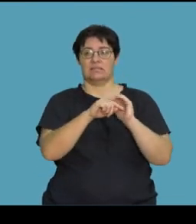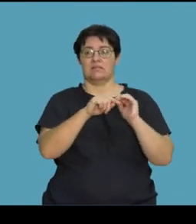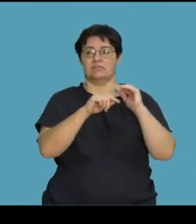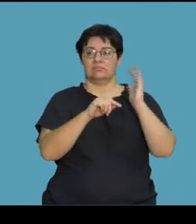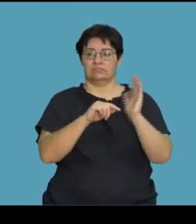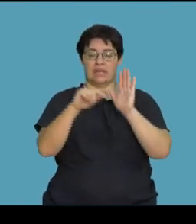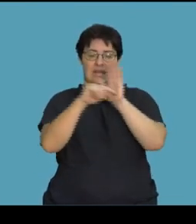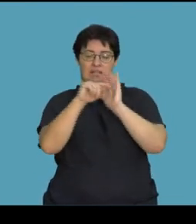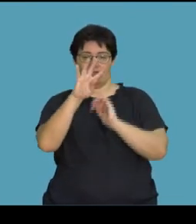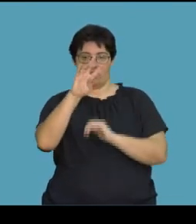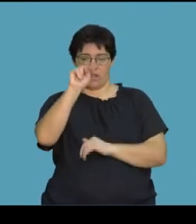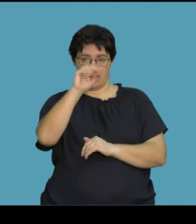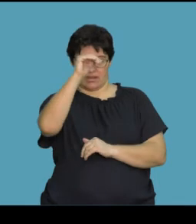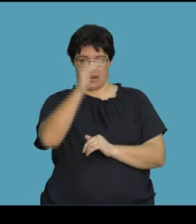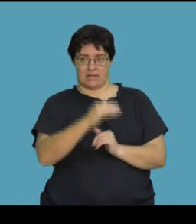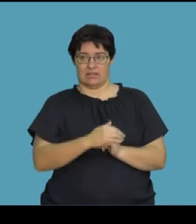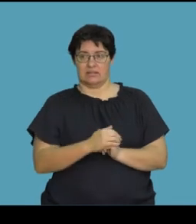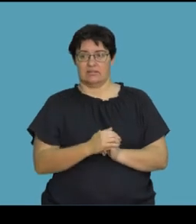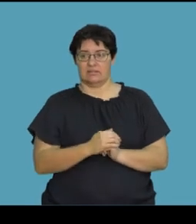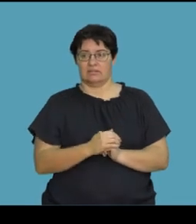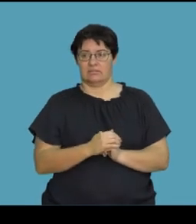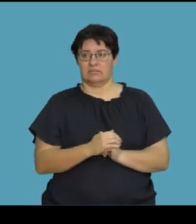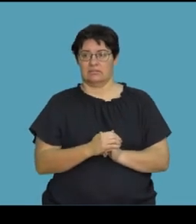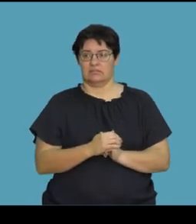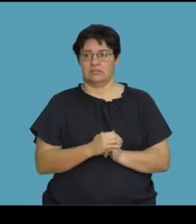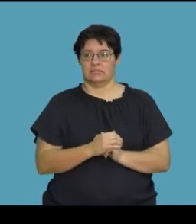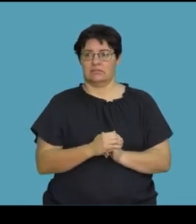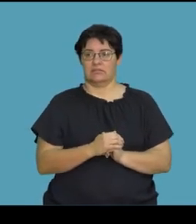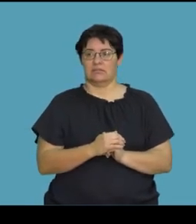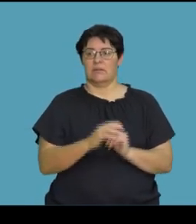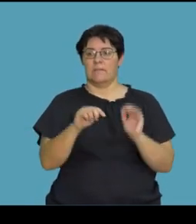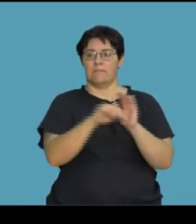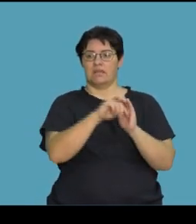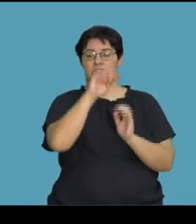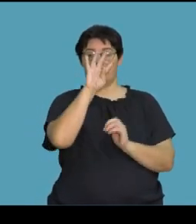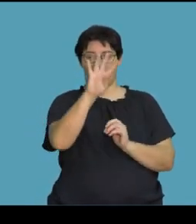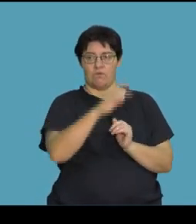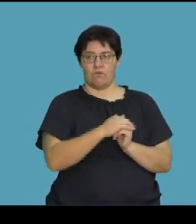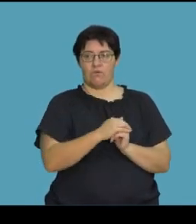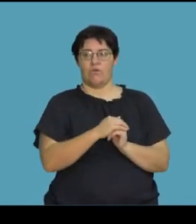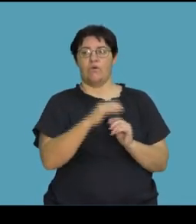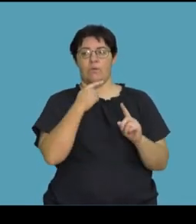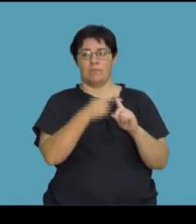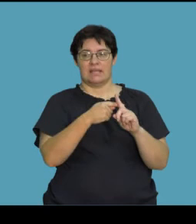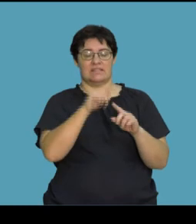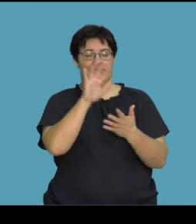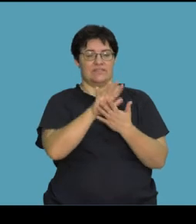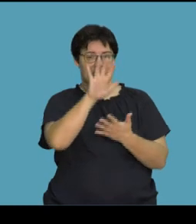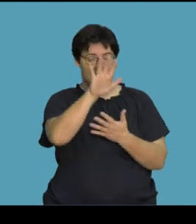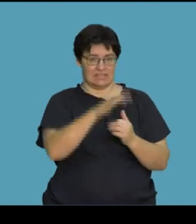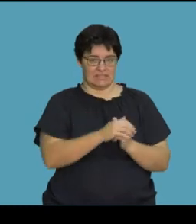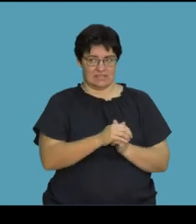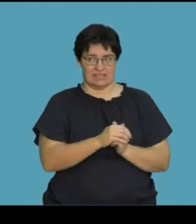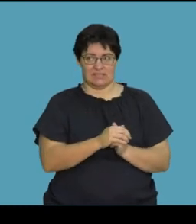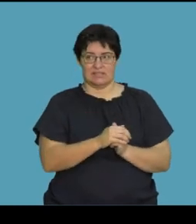right? And I will just write the whole thing as well, minus 4 plus 15, and